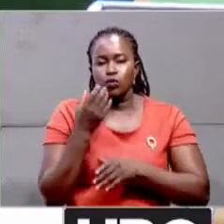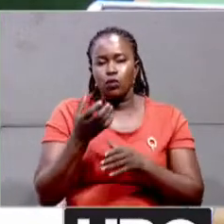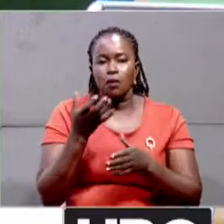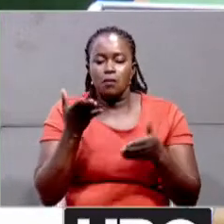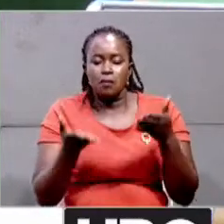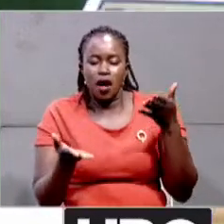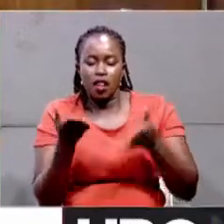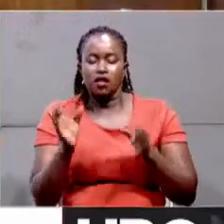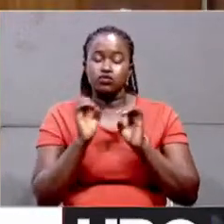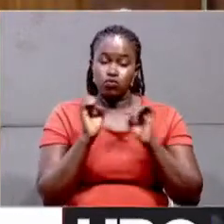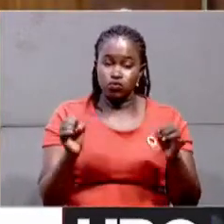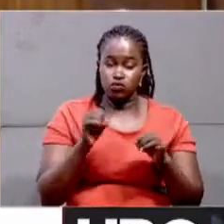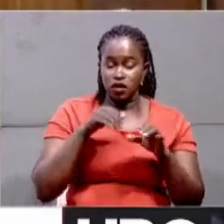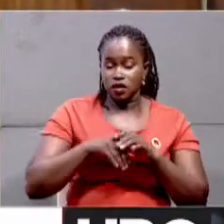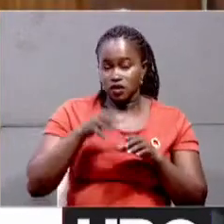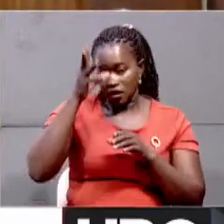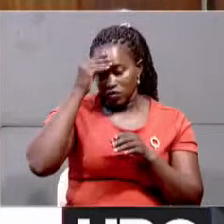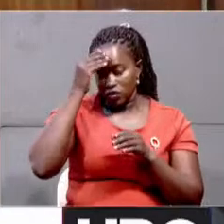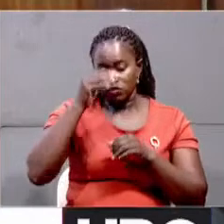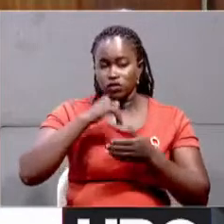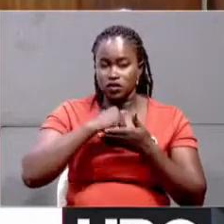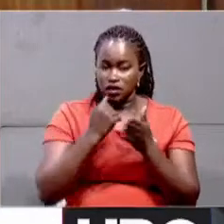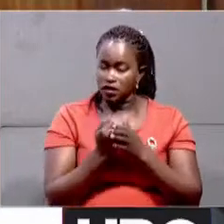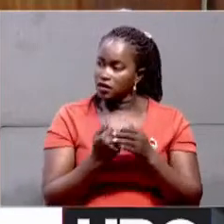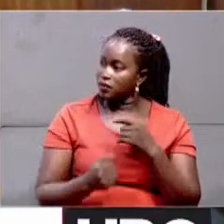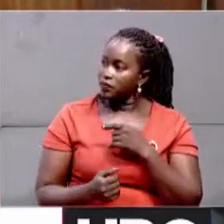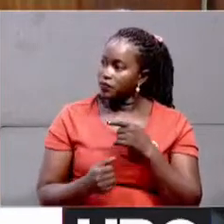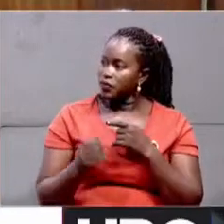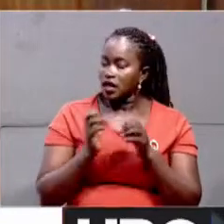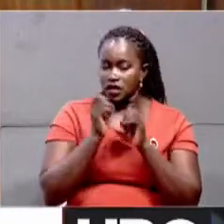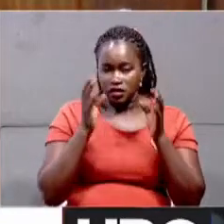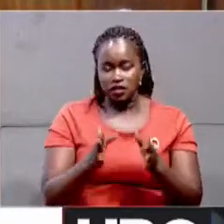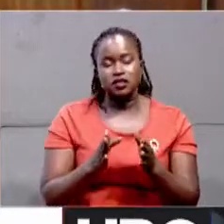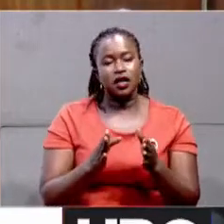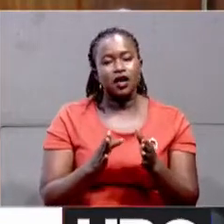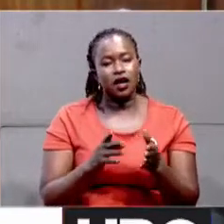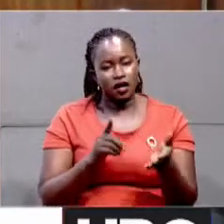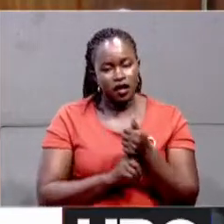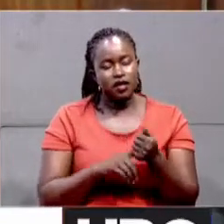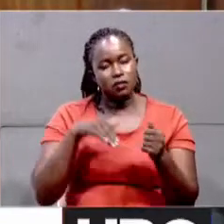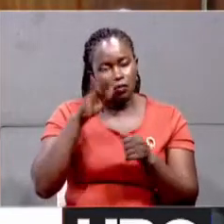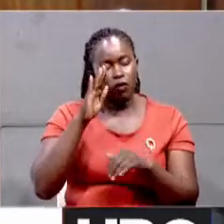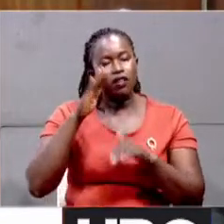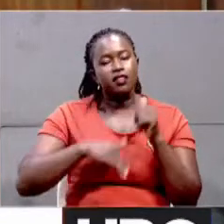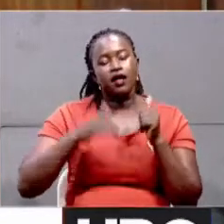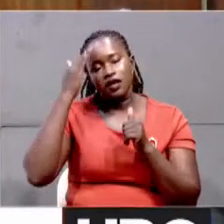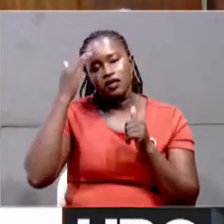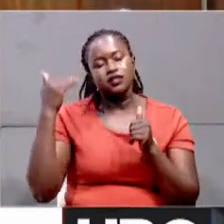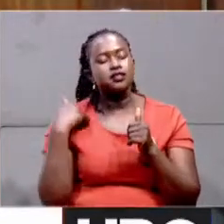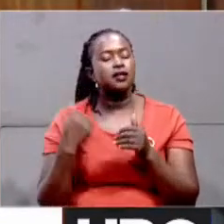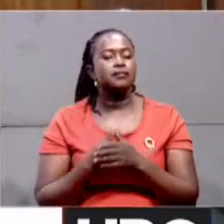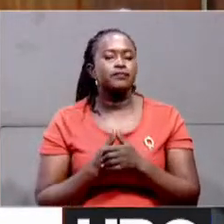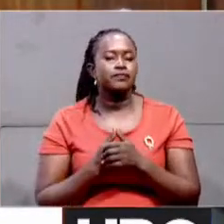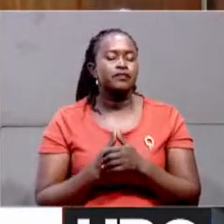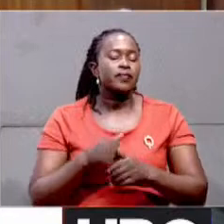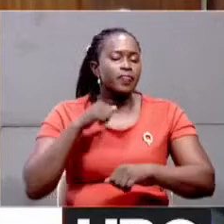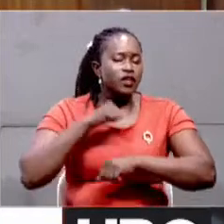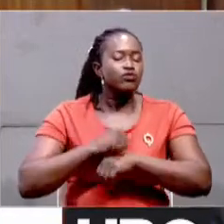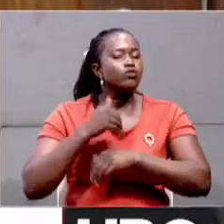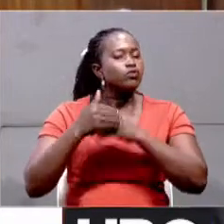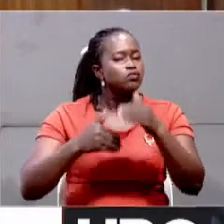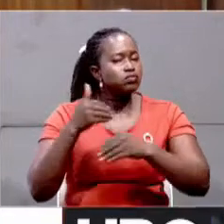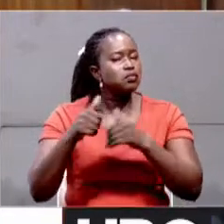the education sector. Find a teacher is earning more than a head teacher. So how is the school going to be